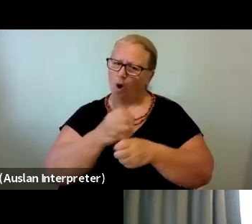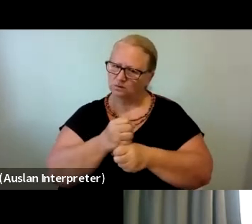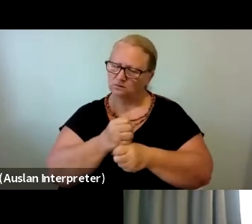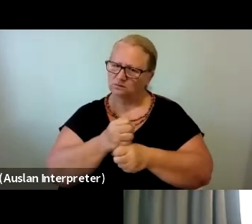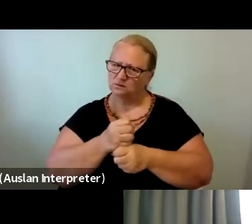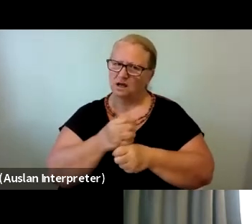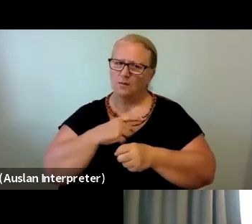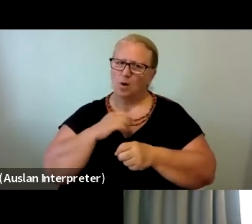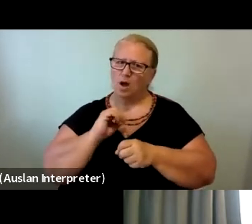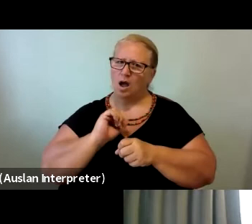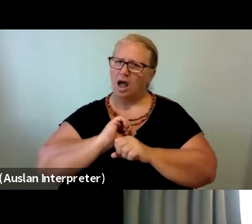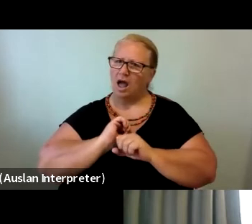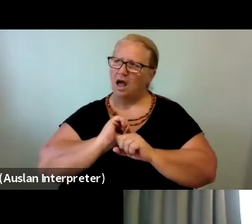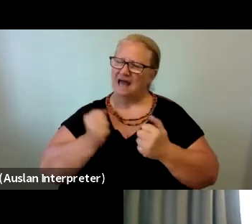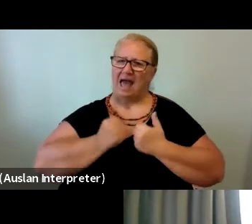world, let's be honest.